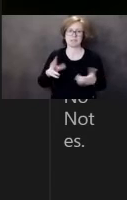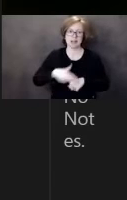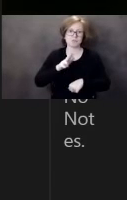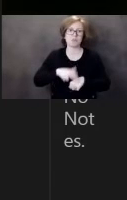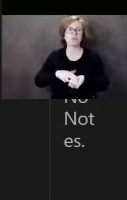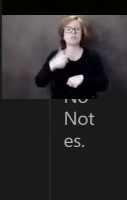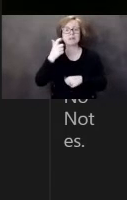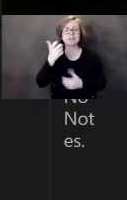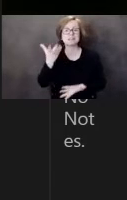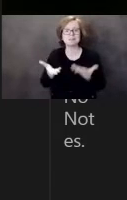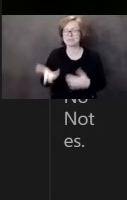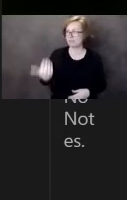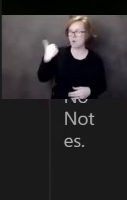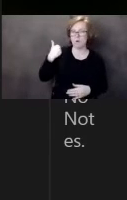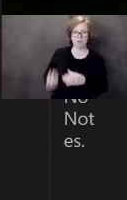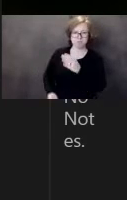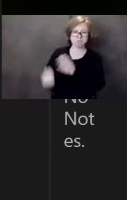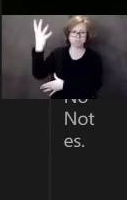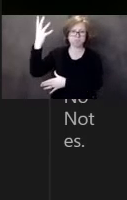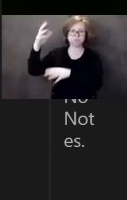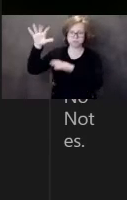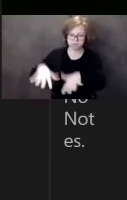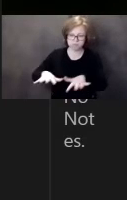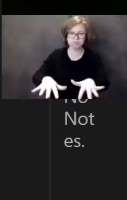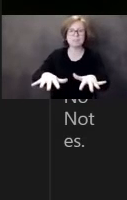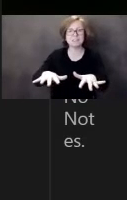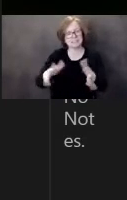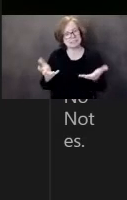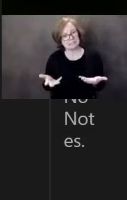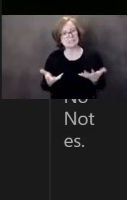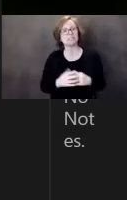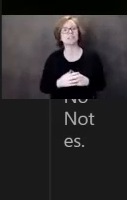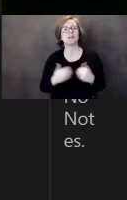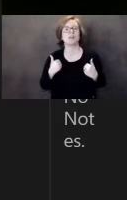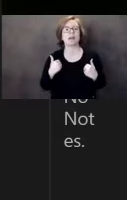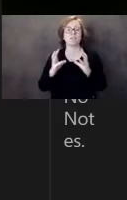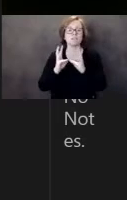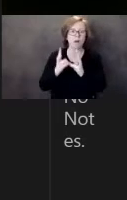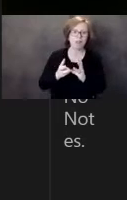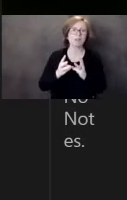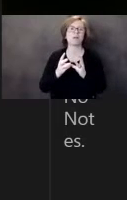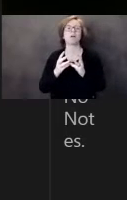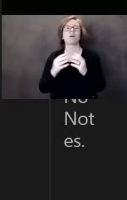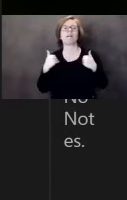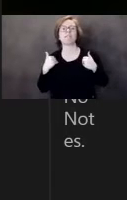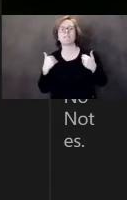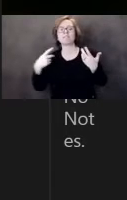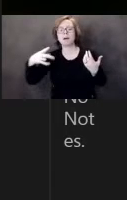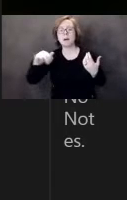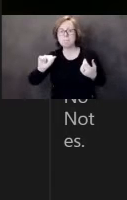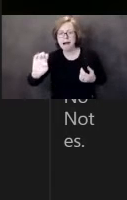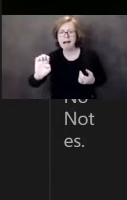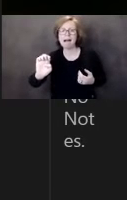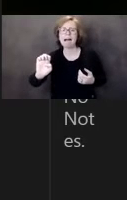volcanic, it's weathered. And also we have lots of pine, ponderosa pine, Douglas fir, which is in the pine